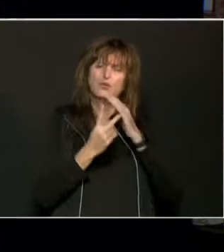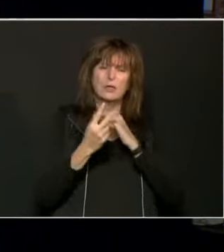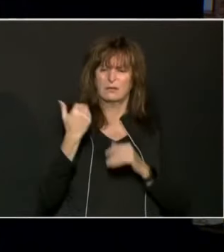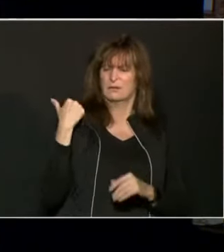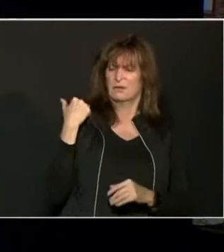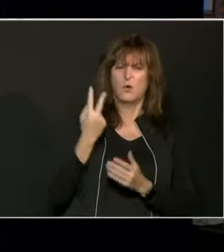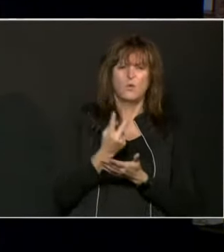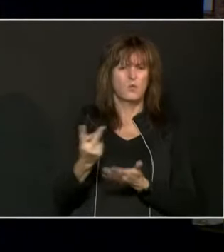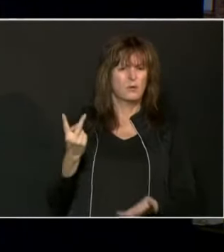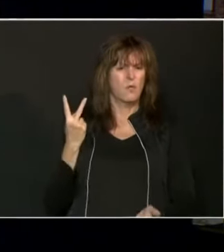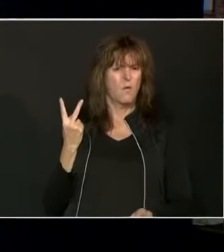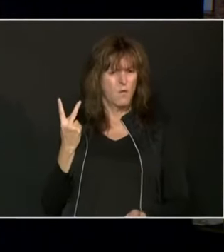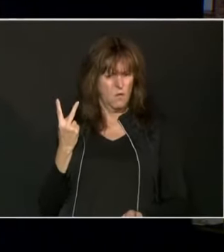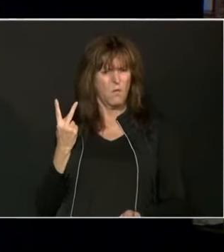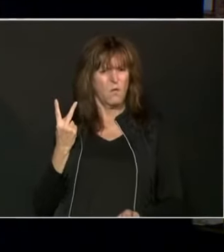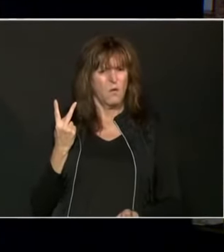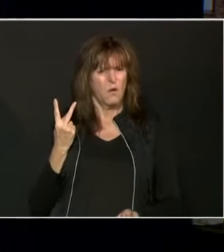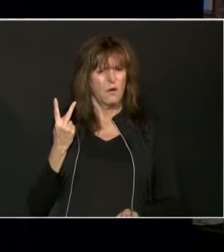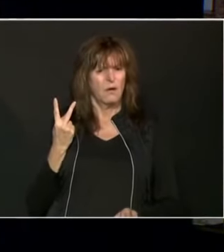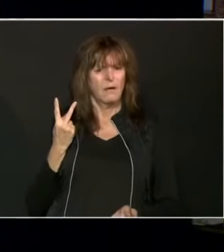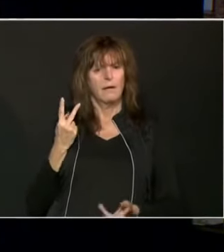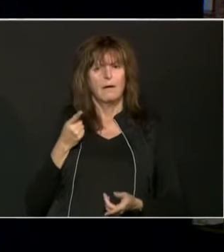situation, but what would be the number now?